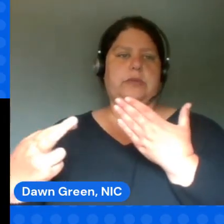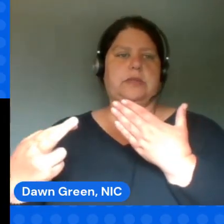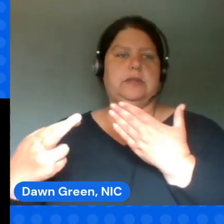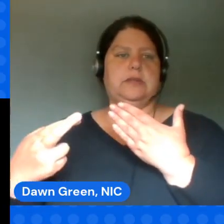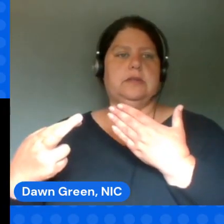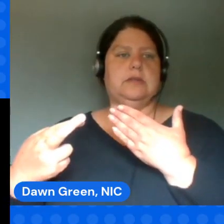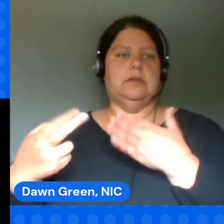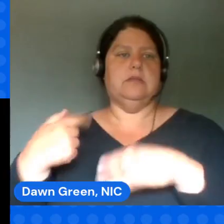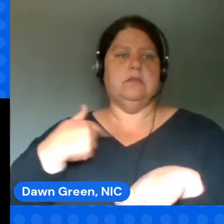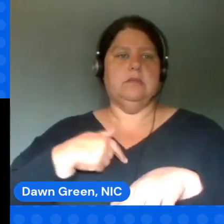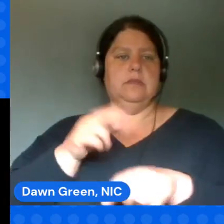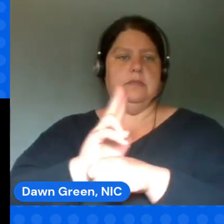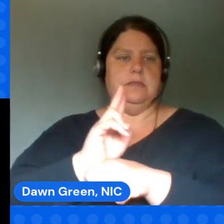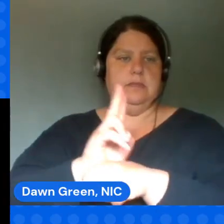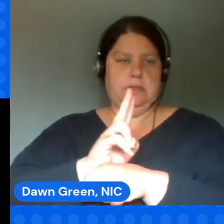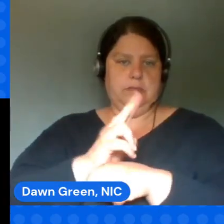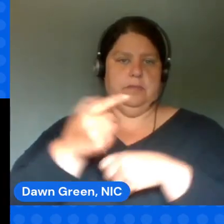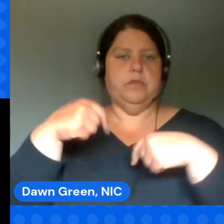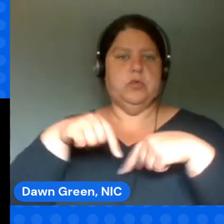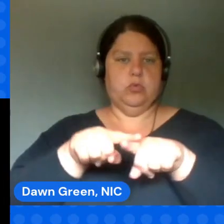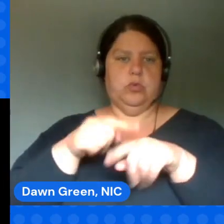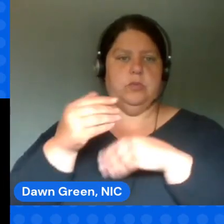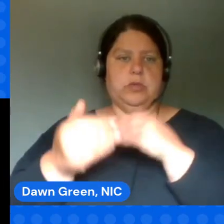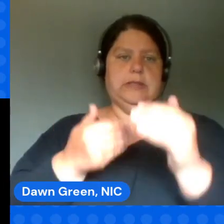that we utilize in this process.